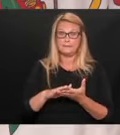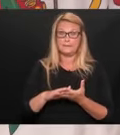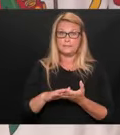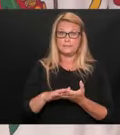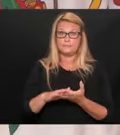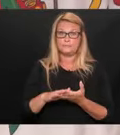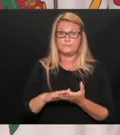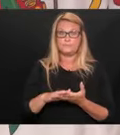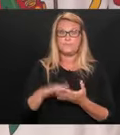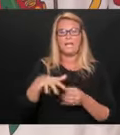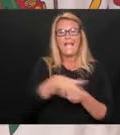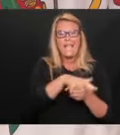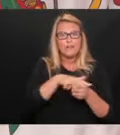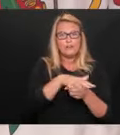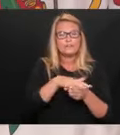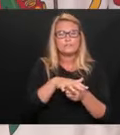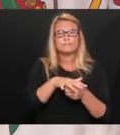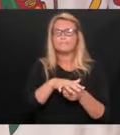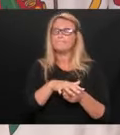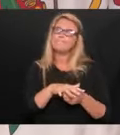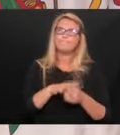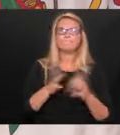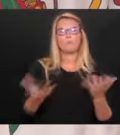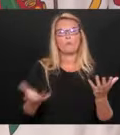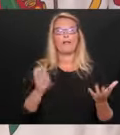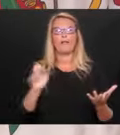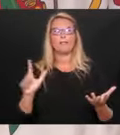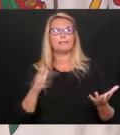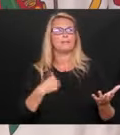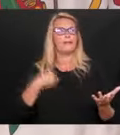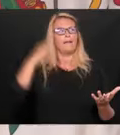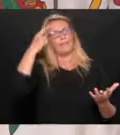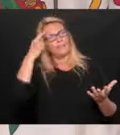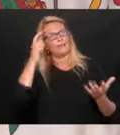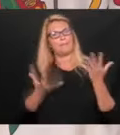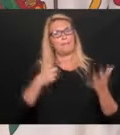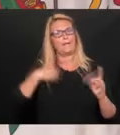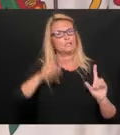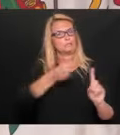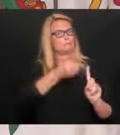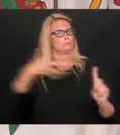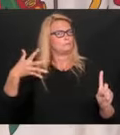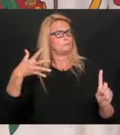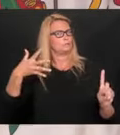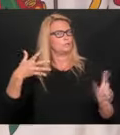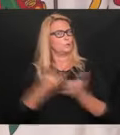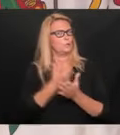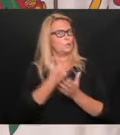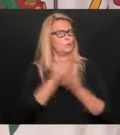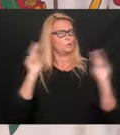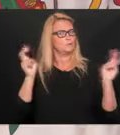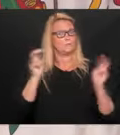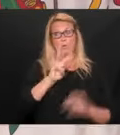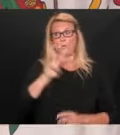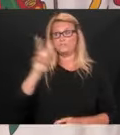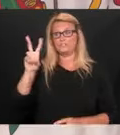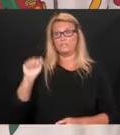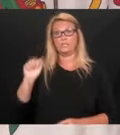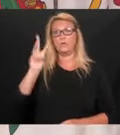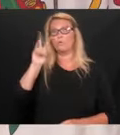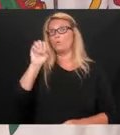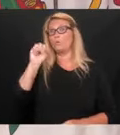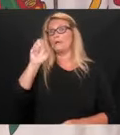There's some areas in which, and I think, I probably ought to go into this right now, but West Virginia Wesleyan just